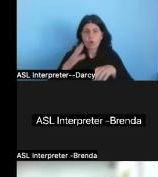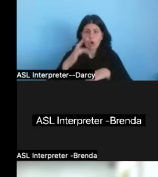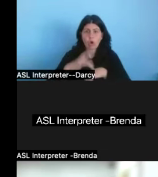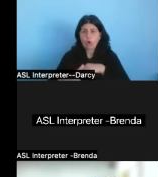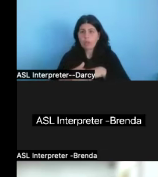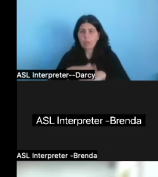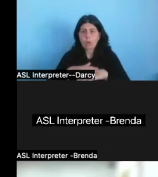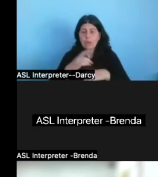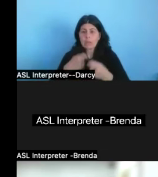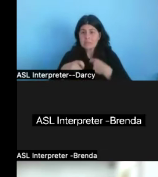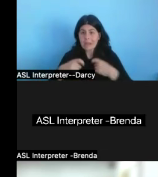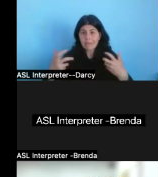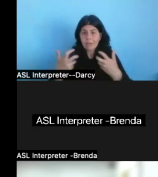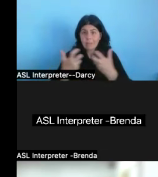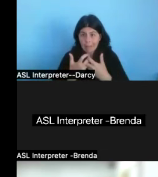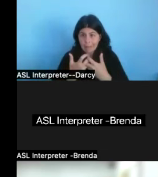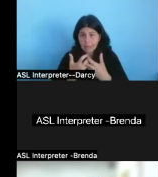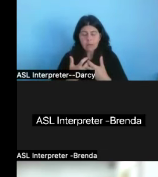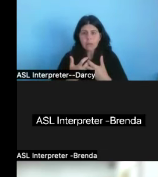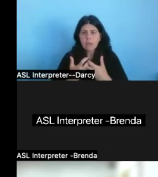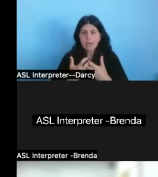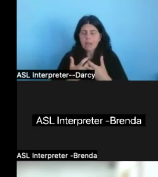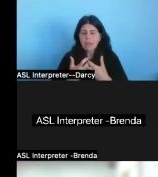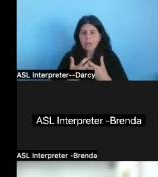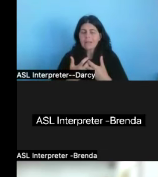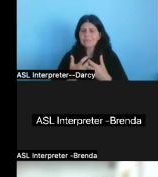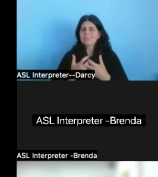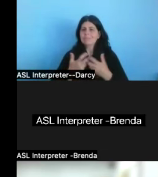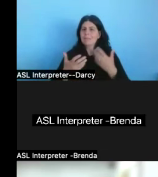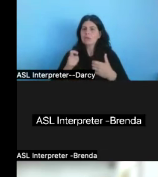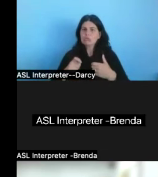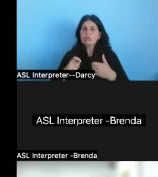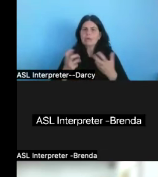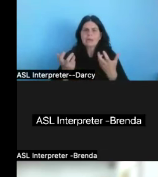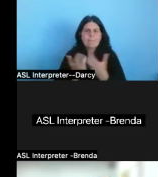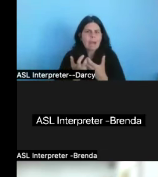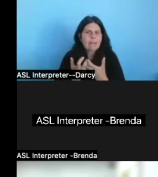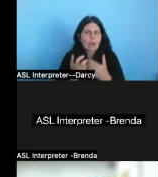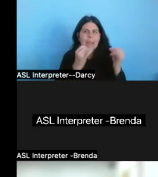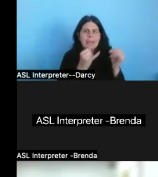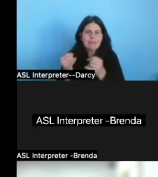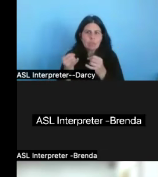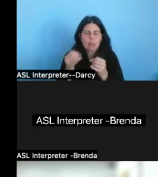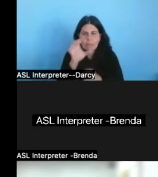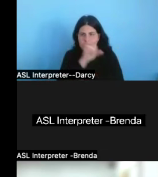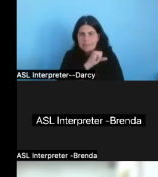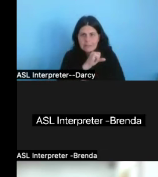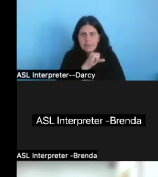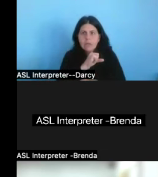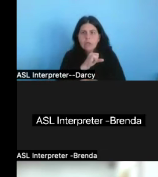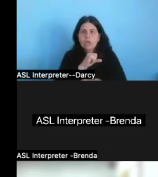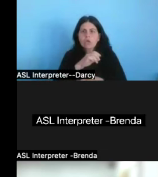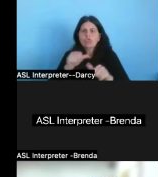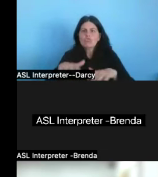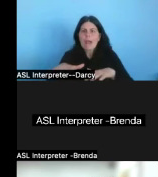better idea to combine the algorithms in terms of their individual predicted ground motions. So that could be one way